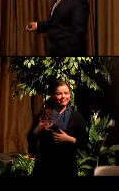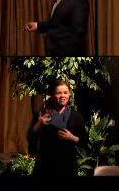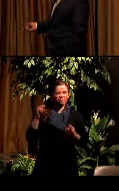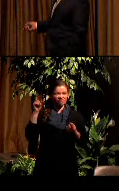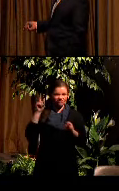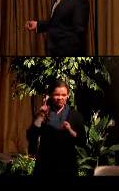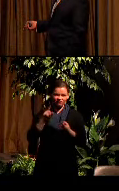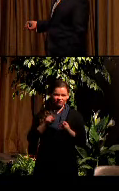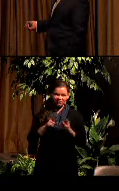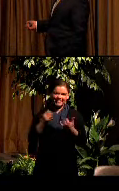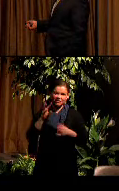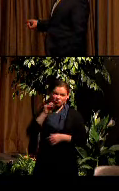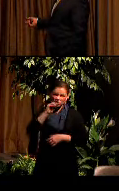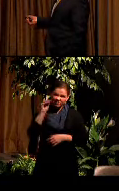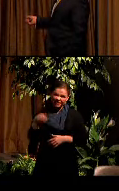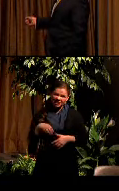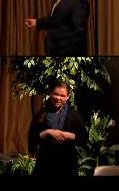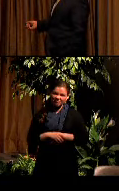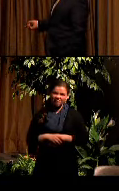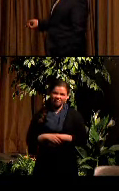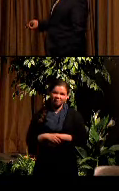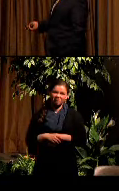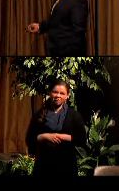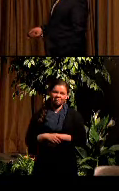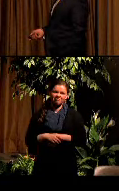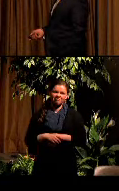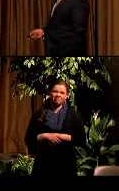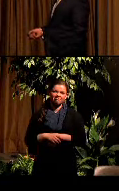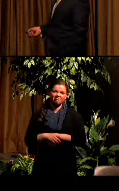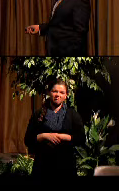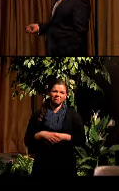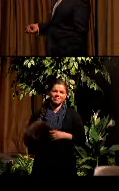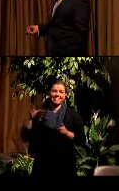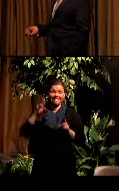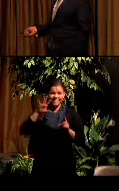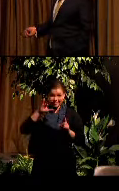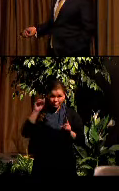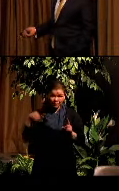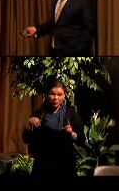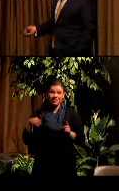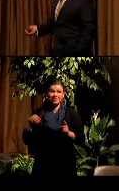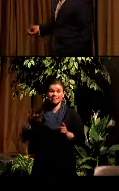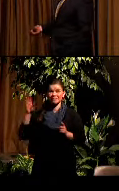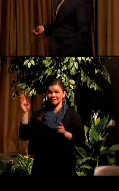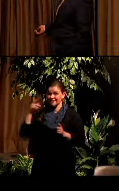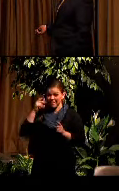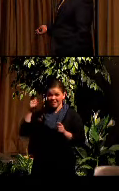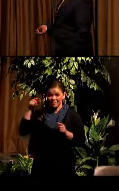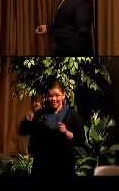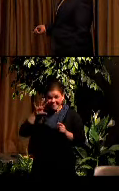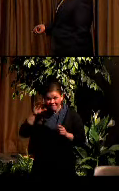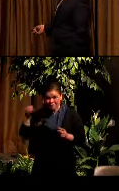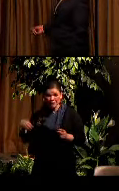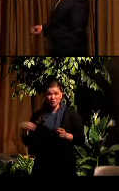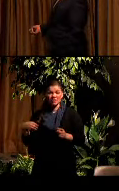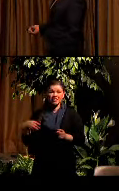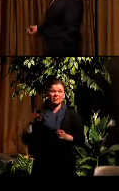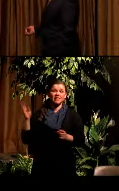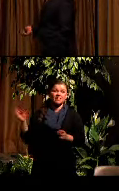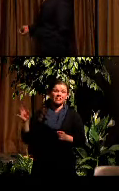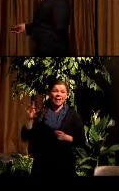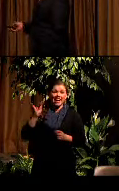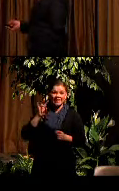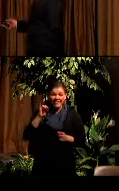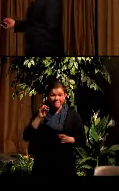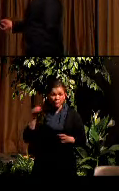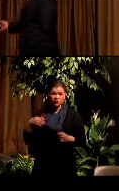thrush. Cerulean warbler, over 75% decline. The whippoorwill, over 75% decline. And the golden-winged